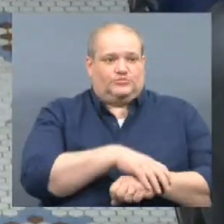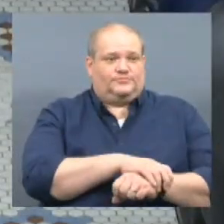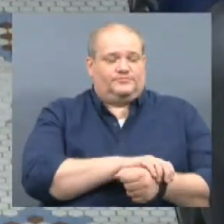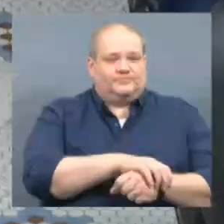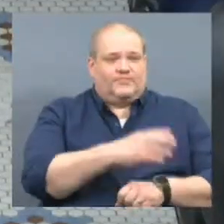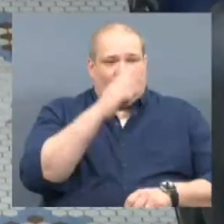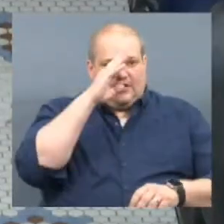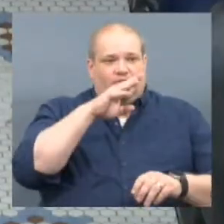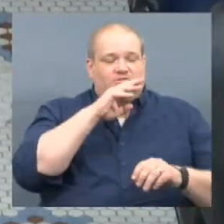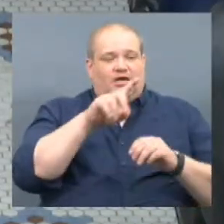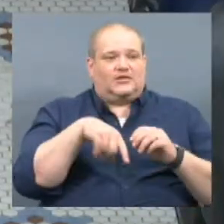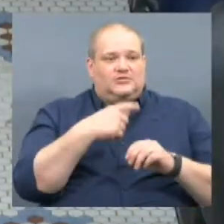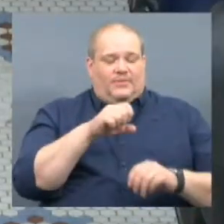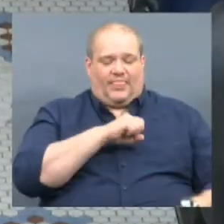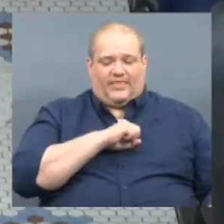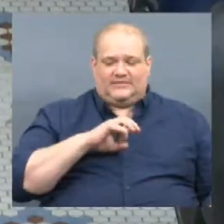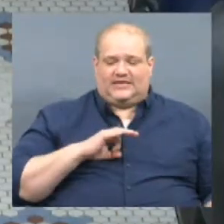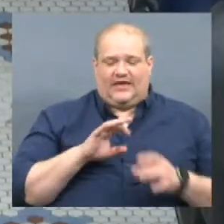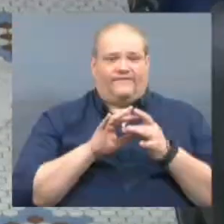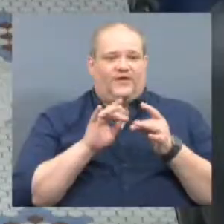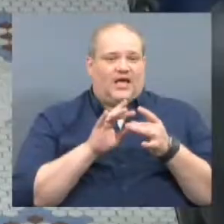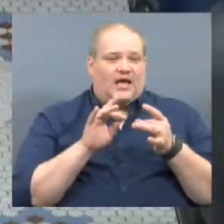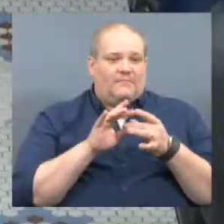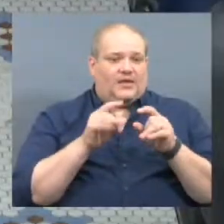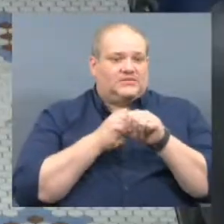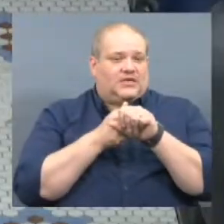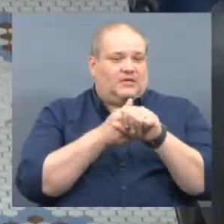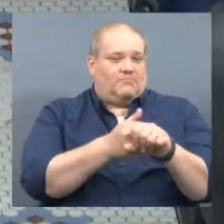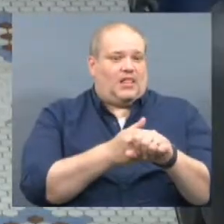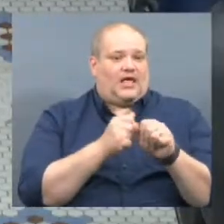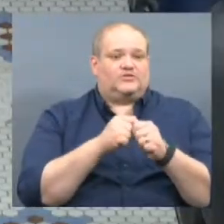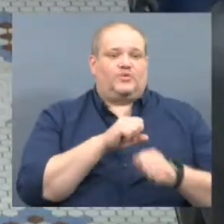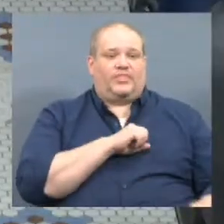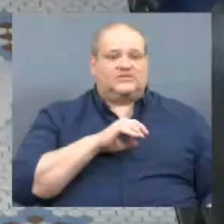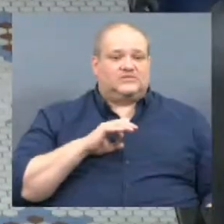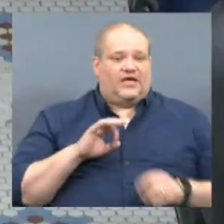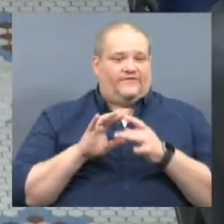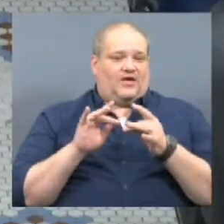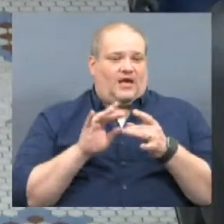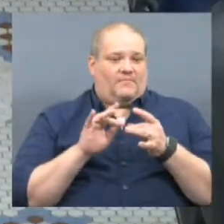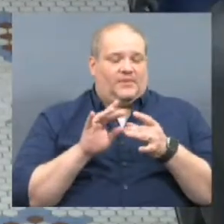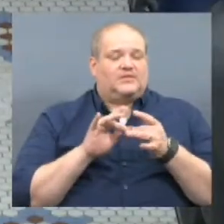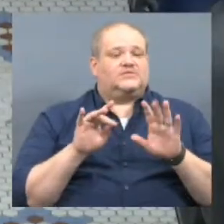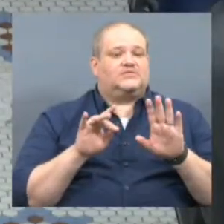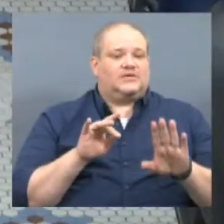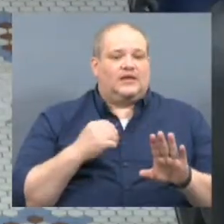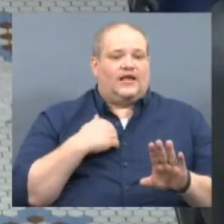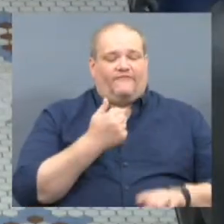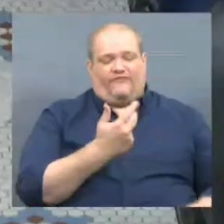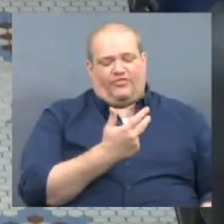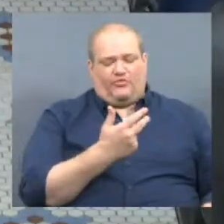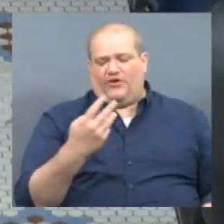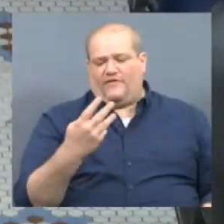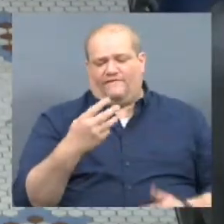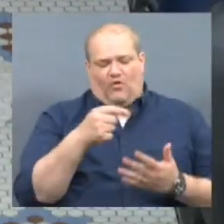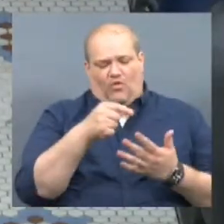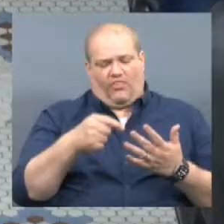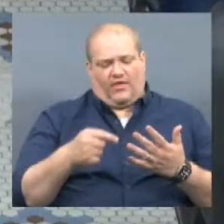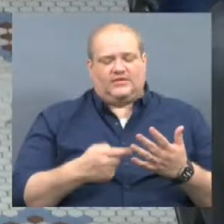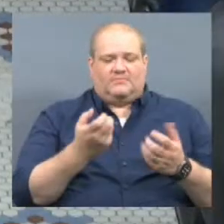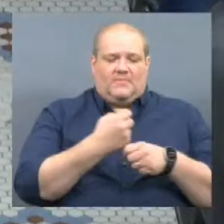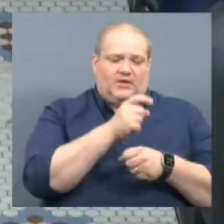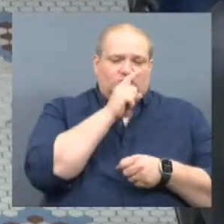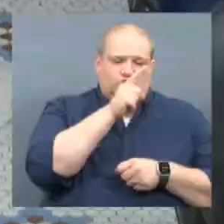this talks about the staff comments and in compliance with those staff comments, but there are 3 or 4 things that I want to make sure